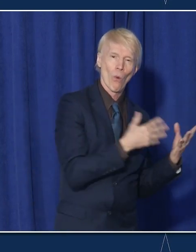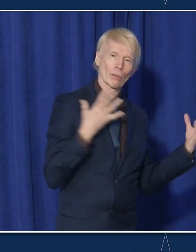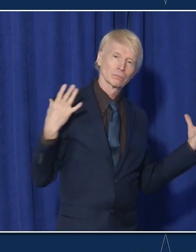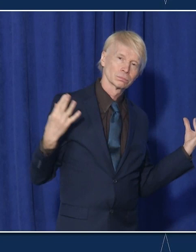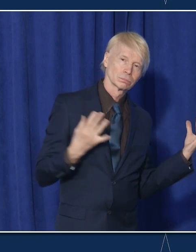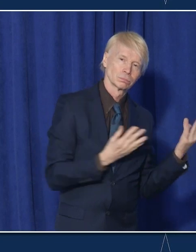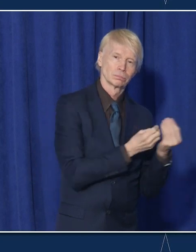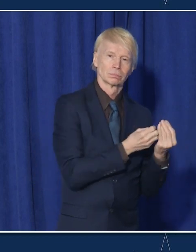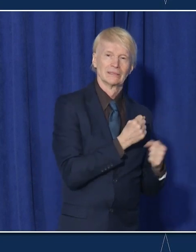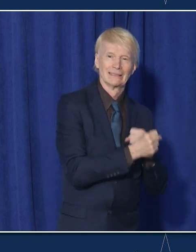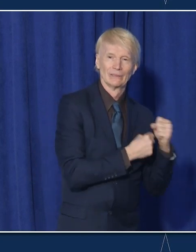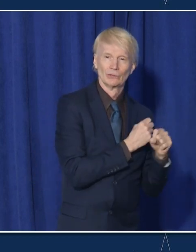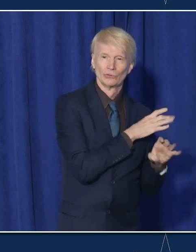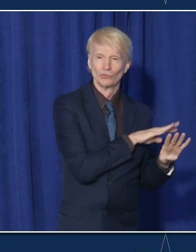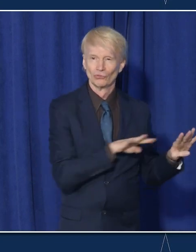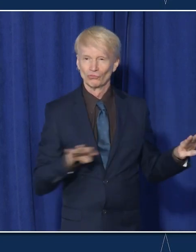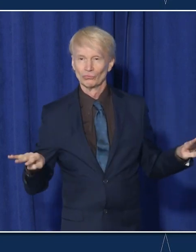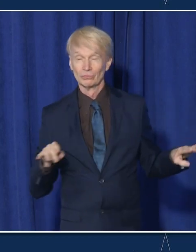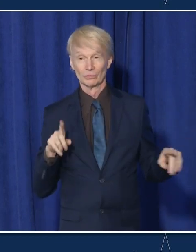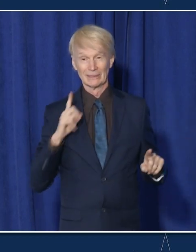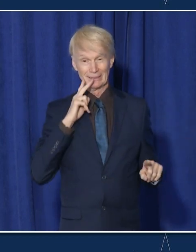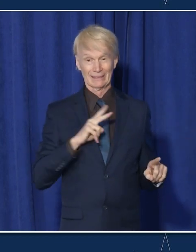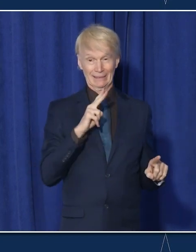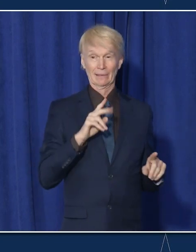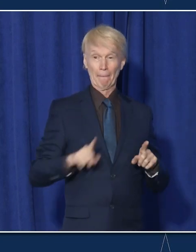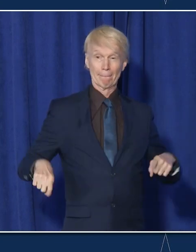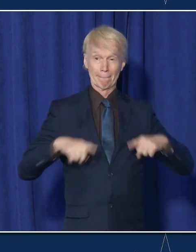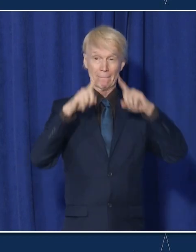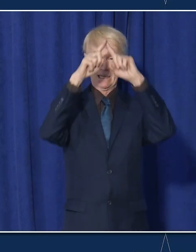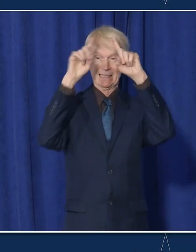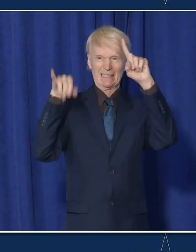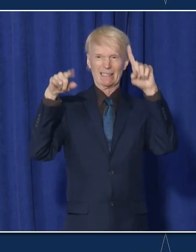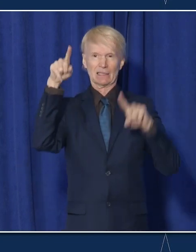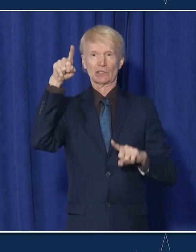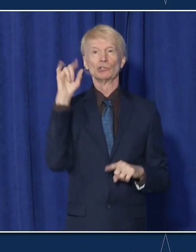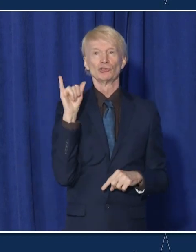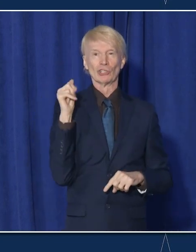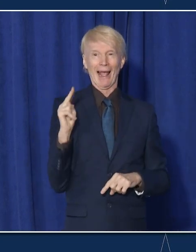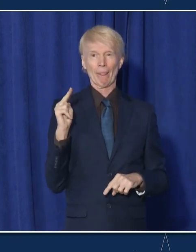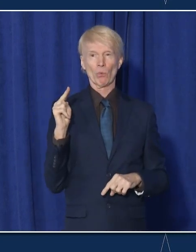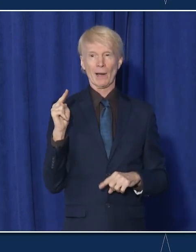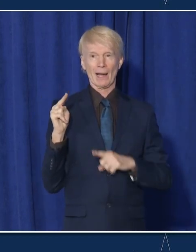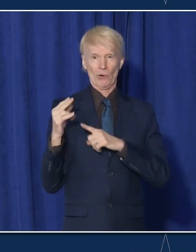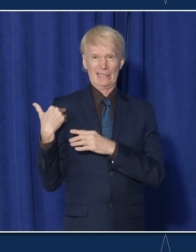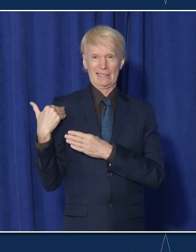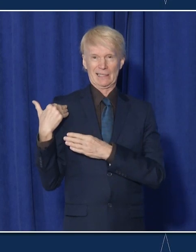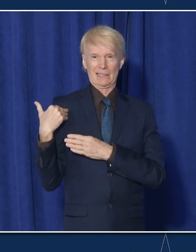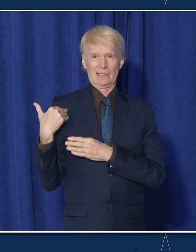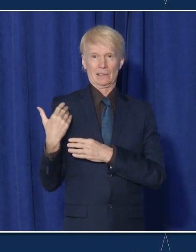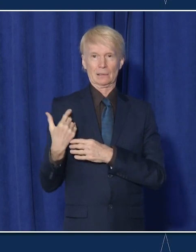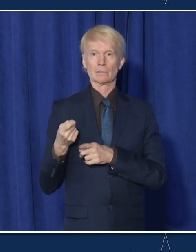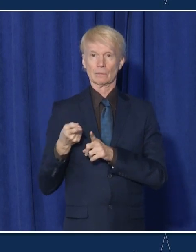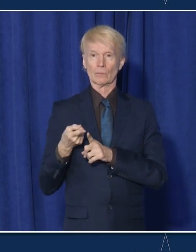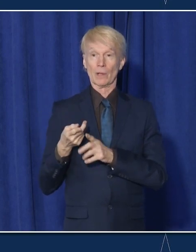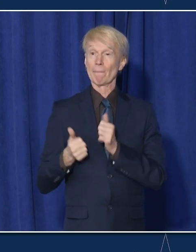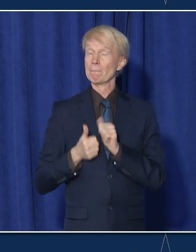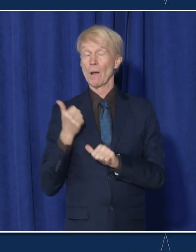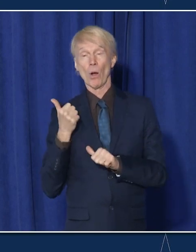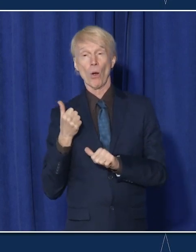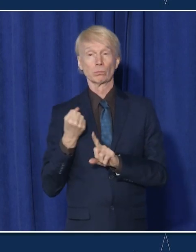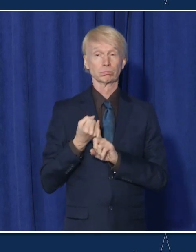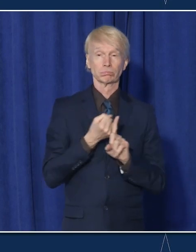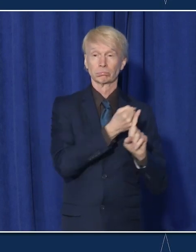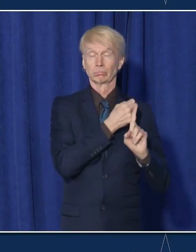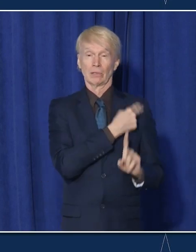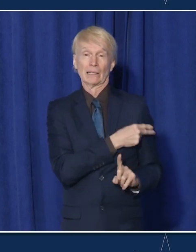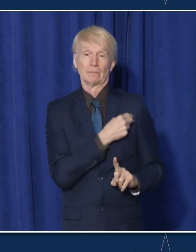look, that big spike was in January, just this last January. The most cases, the most hospitalizations,